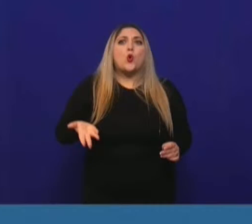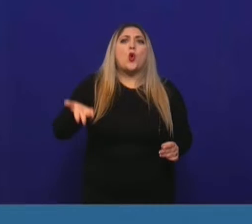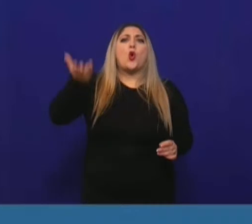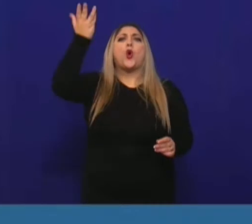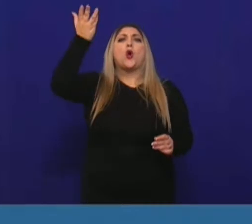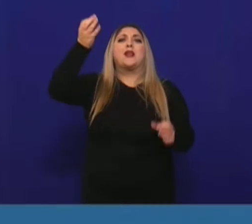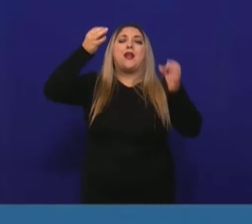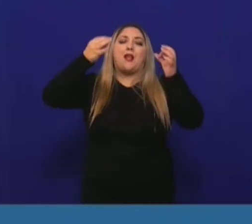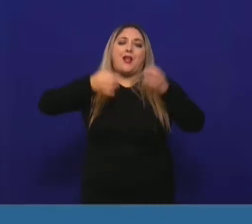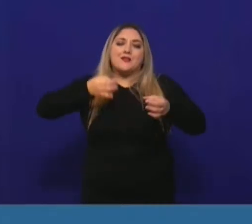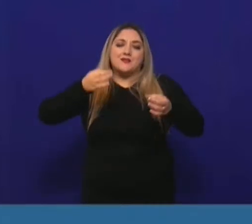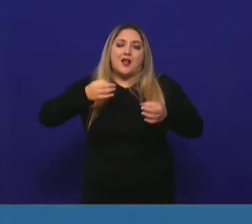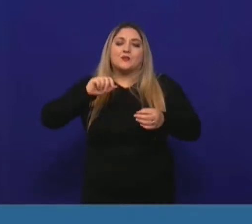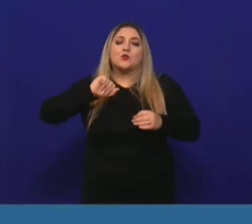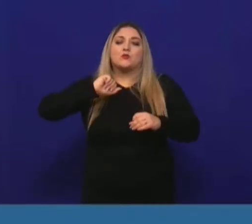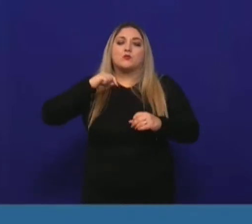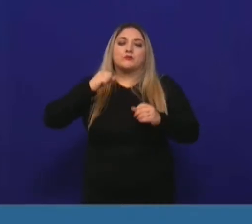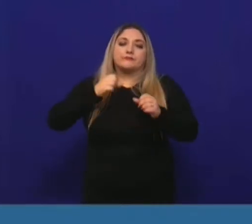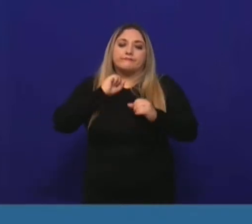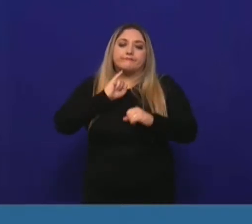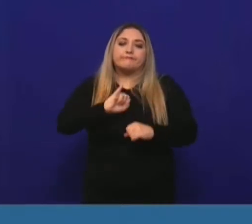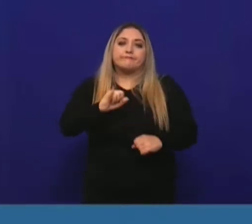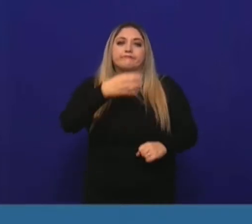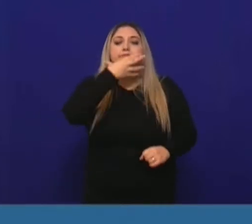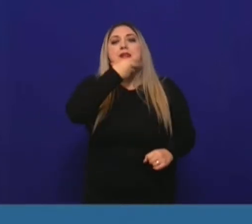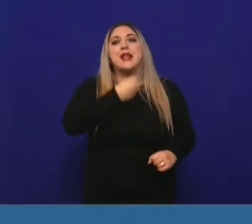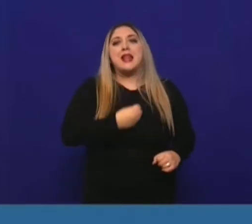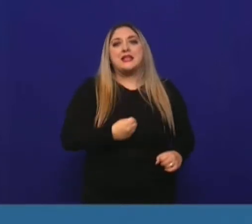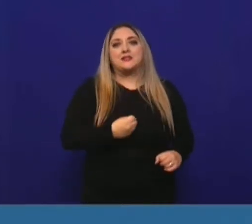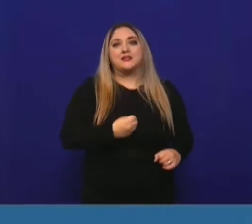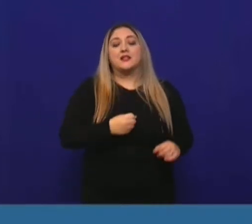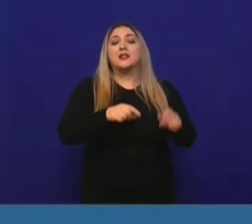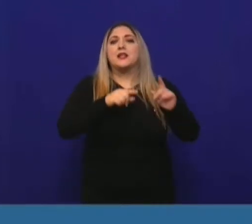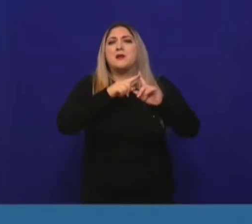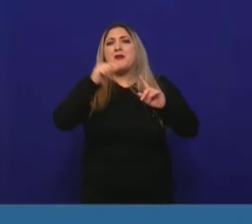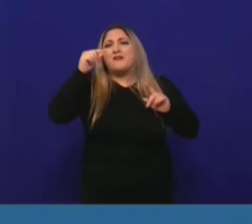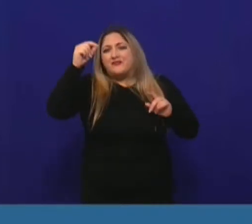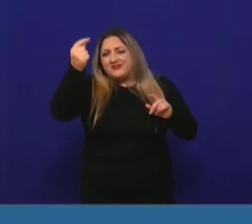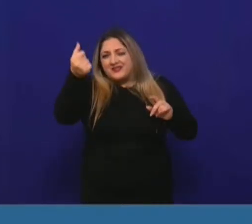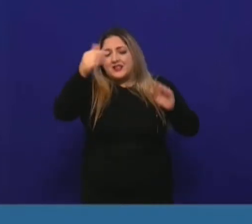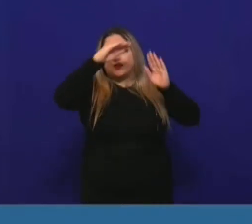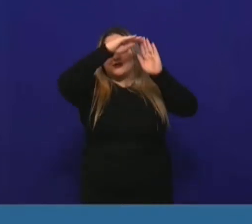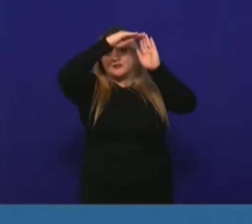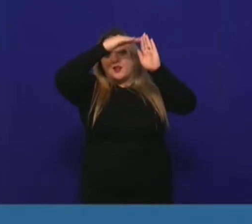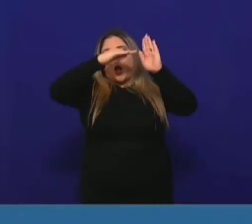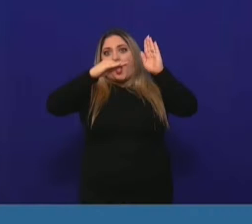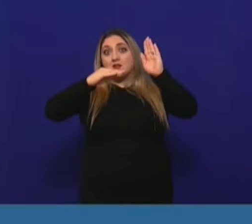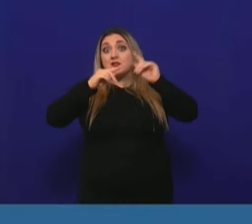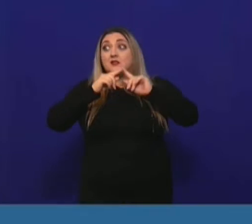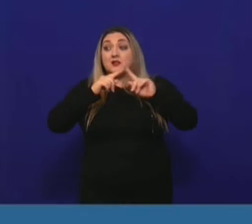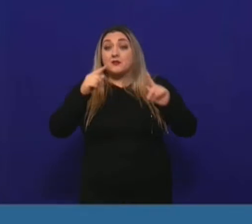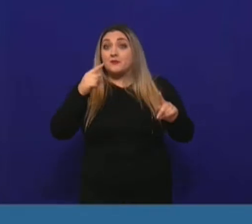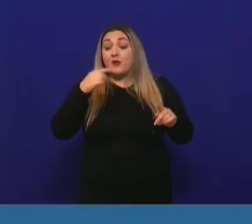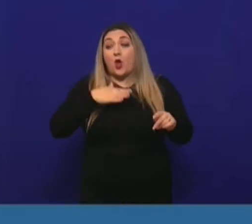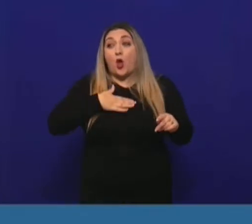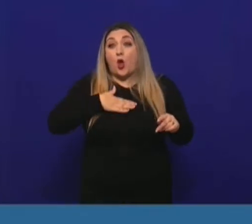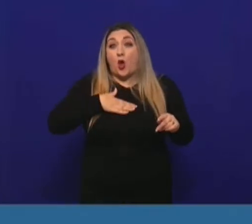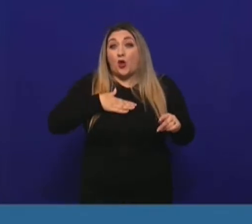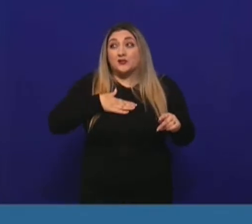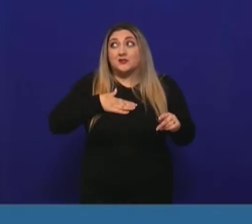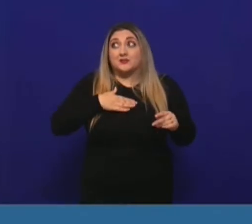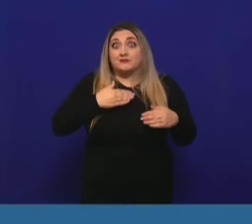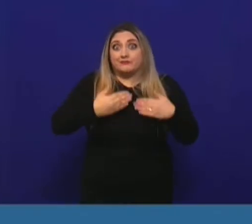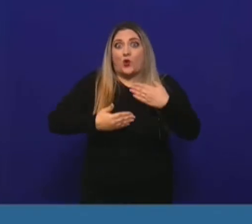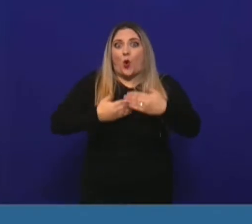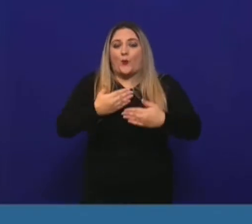wara il-Christmas u anka rajna li żdiedet naqsa ftit, però jista' jkun li għada mhijiex qiegħda tistabbilixxi